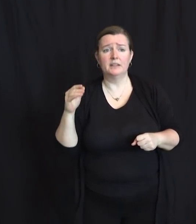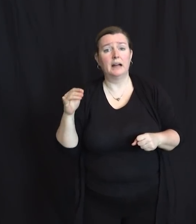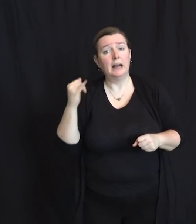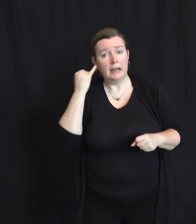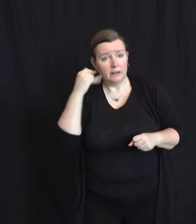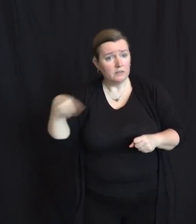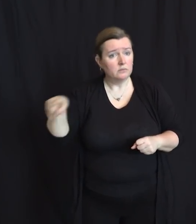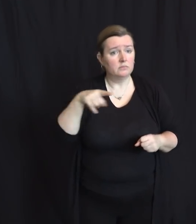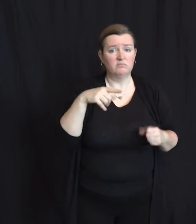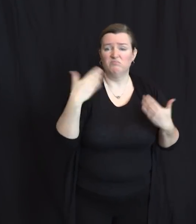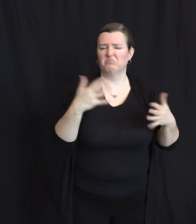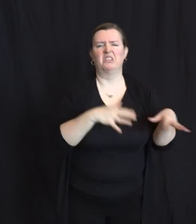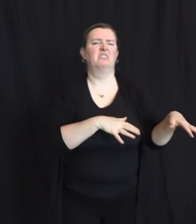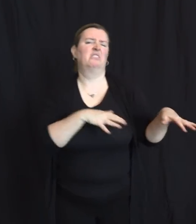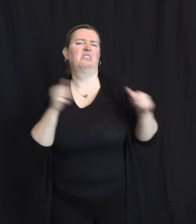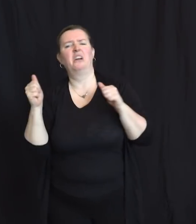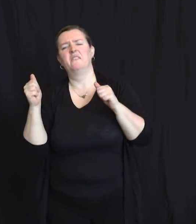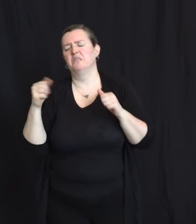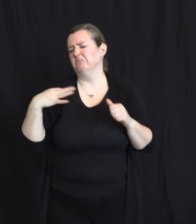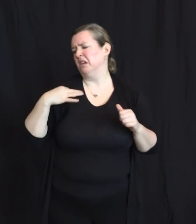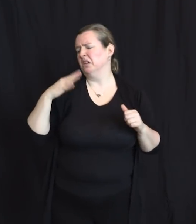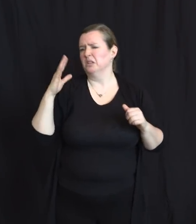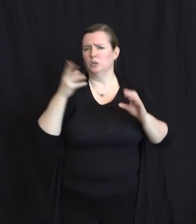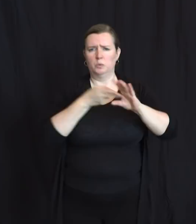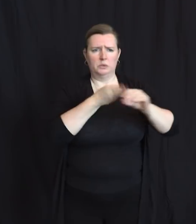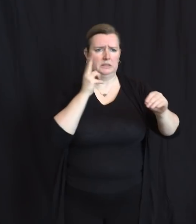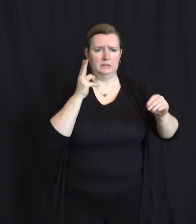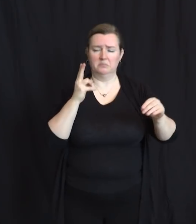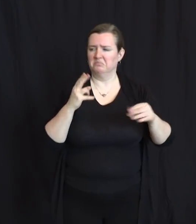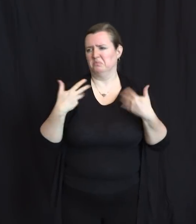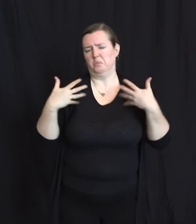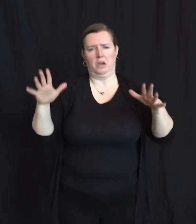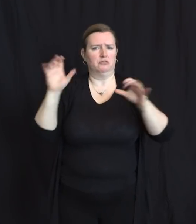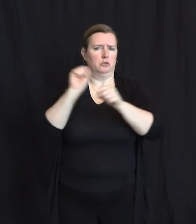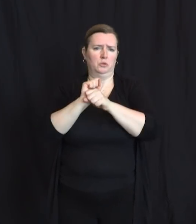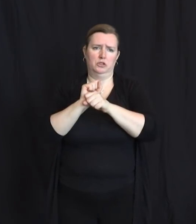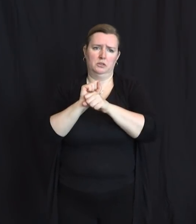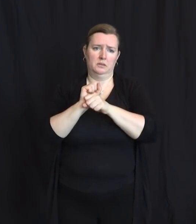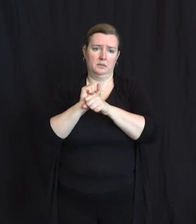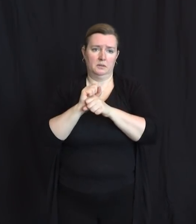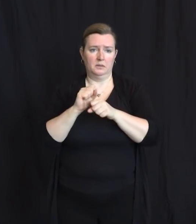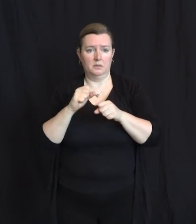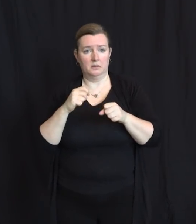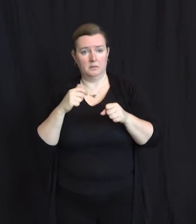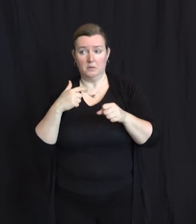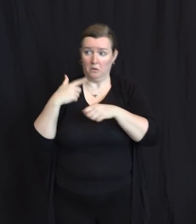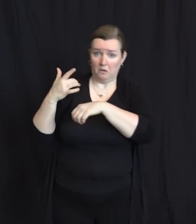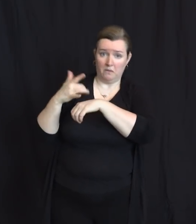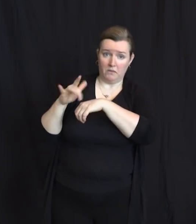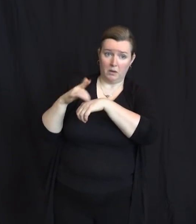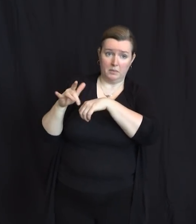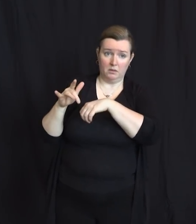job voluntarily or who refuses to work at their currently available job is not